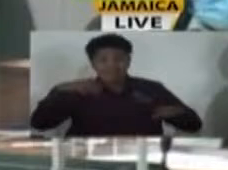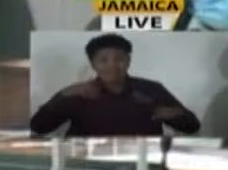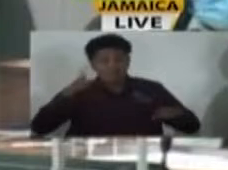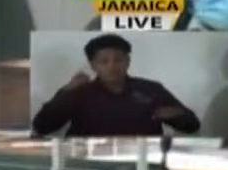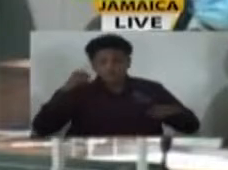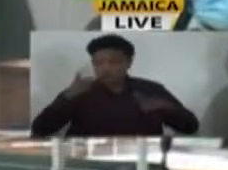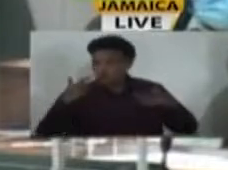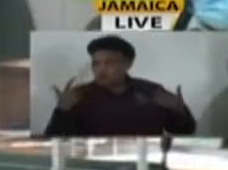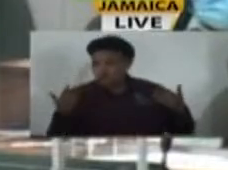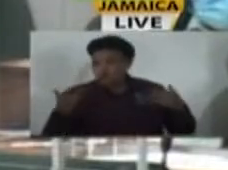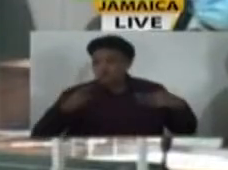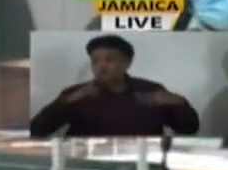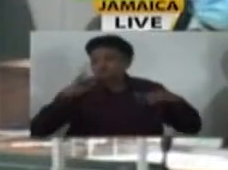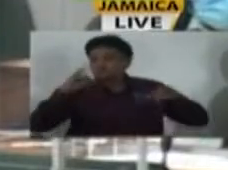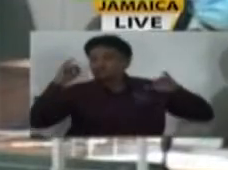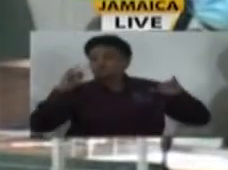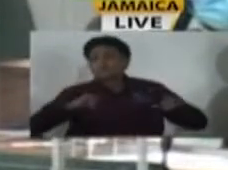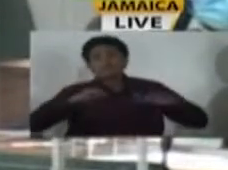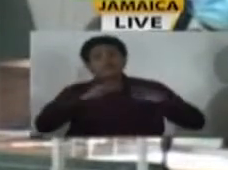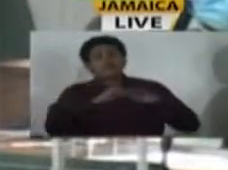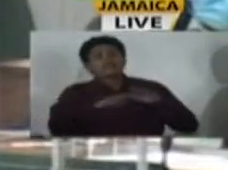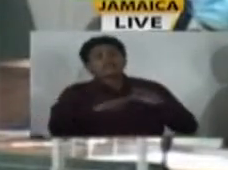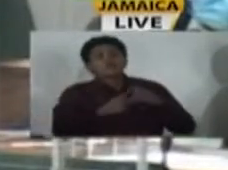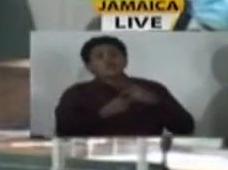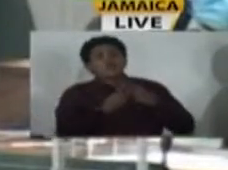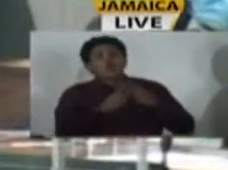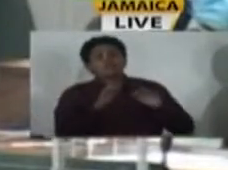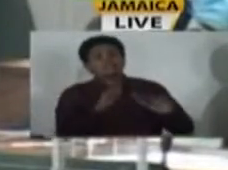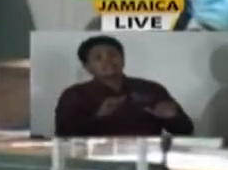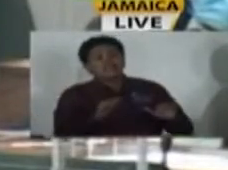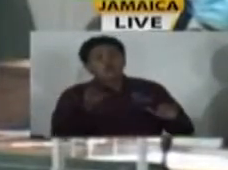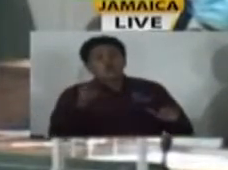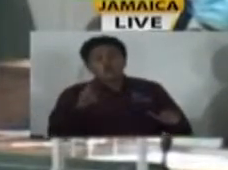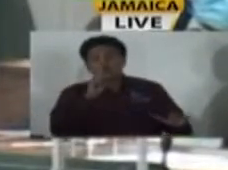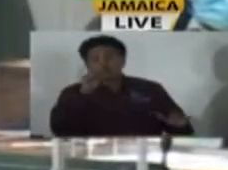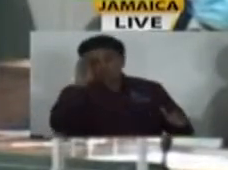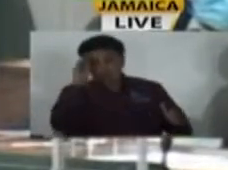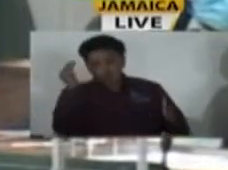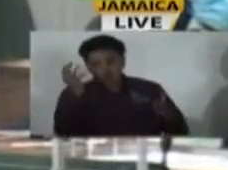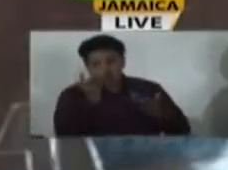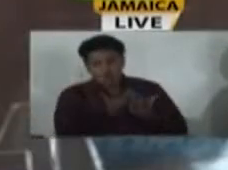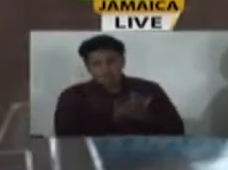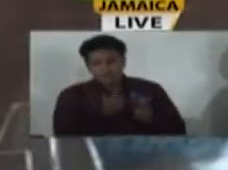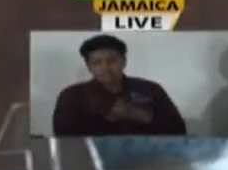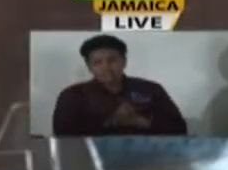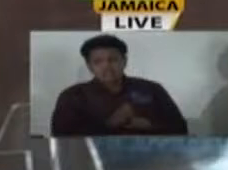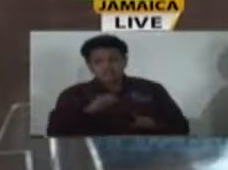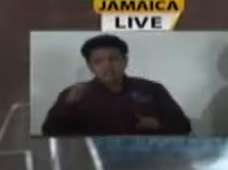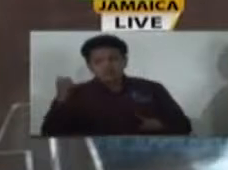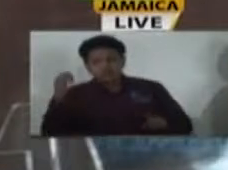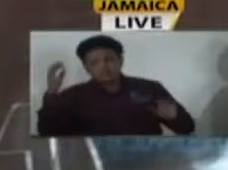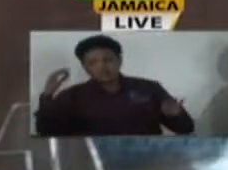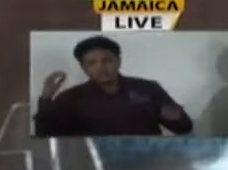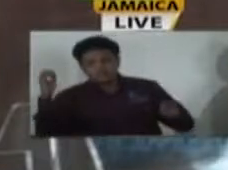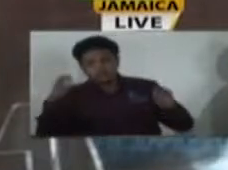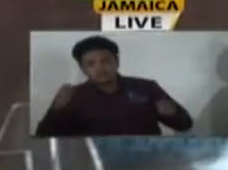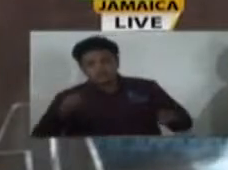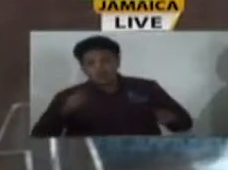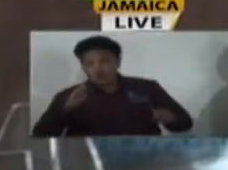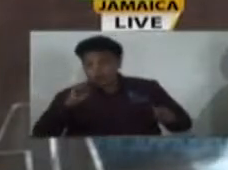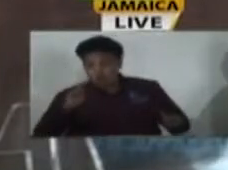refuse to remain in quarantine or to obey the other directives or